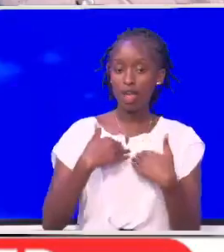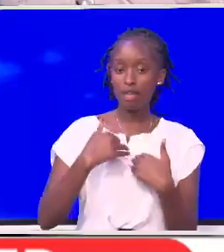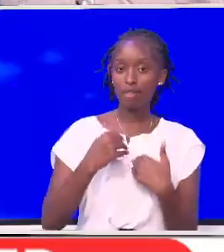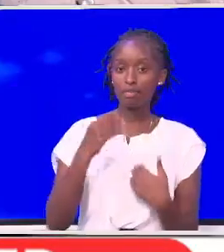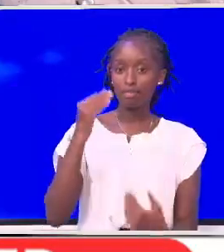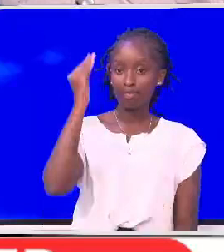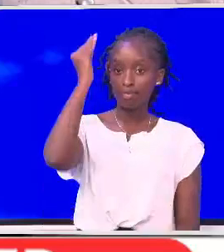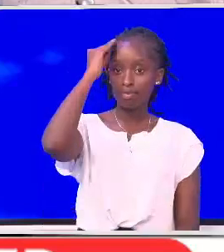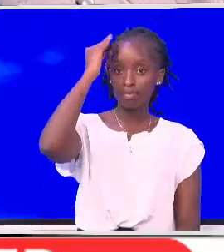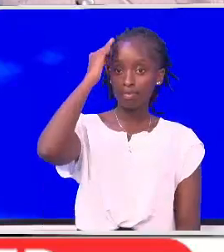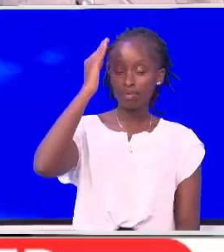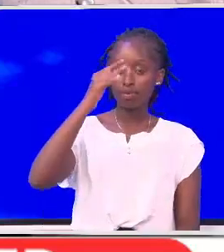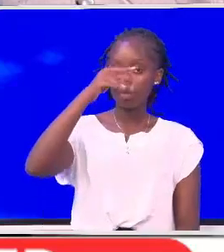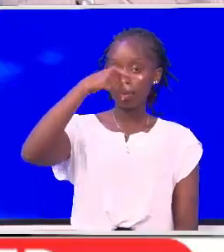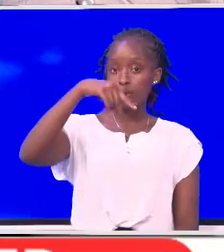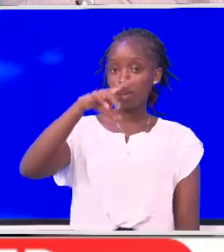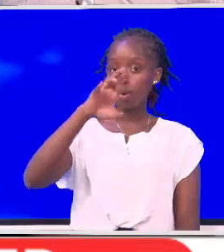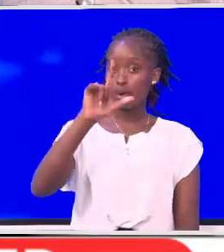qualifications. Sahi mtu mdogo